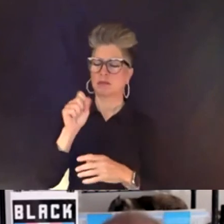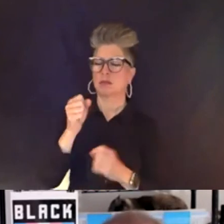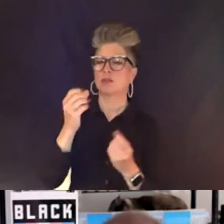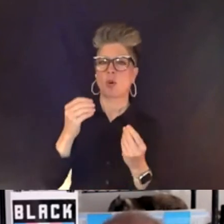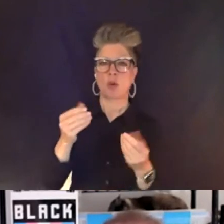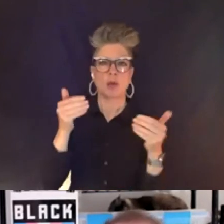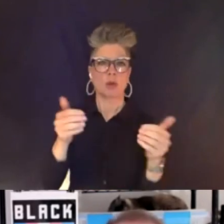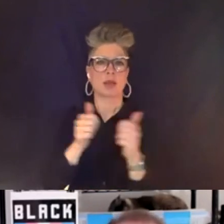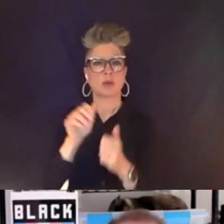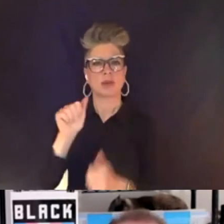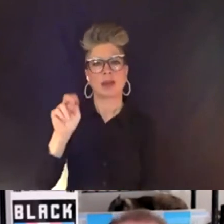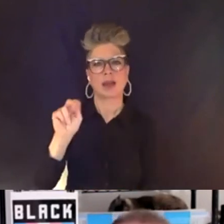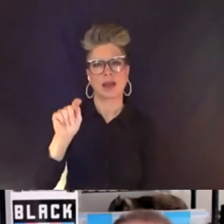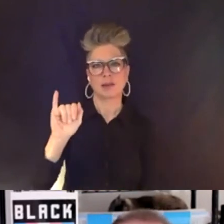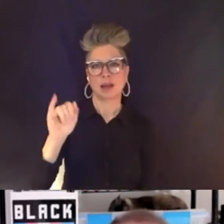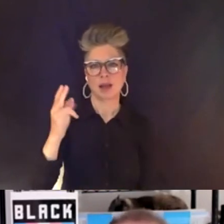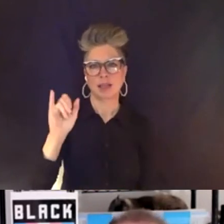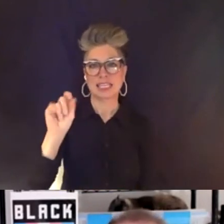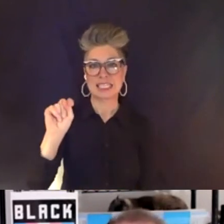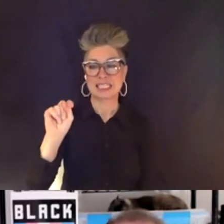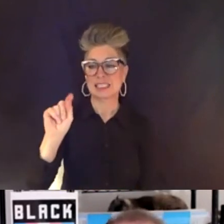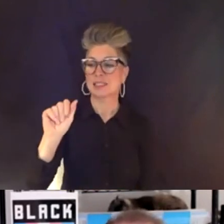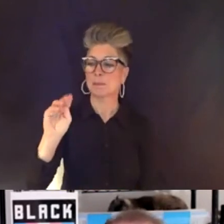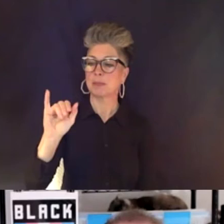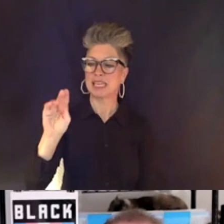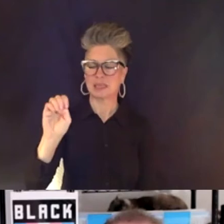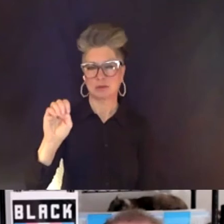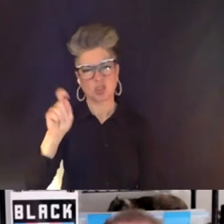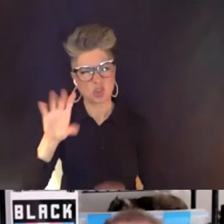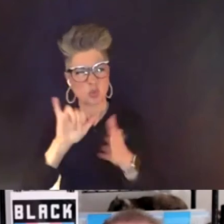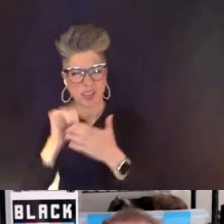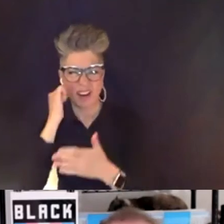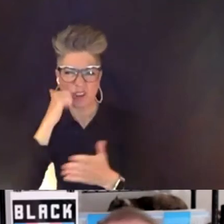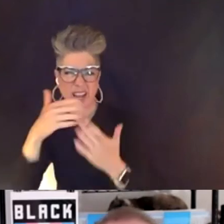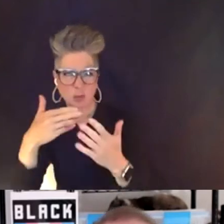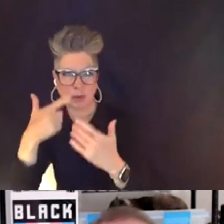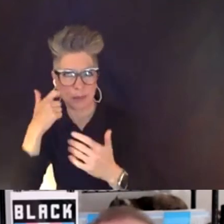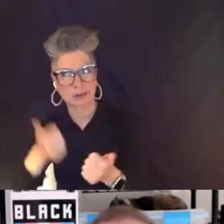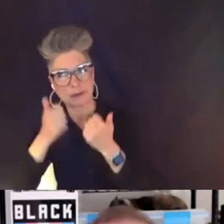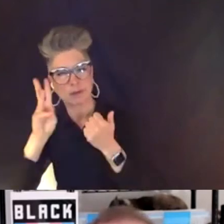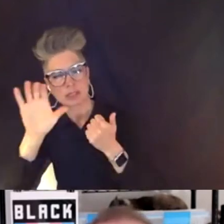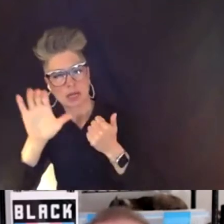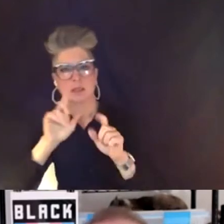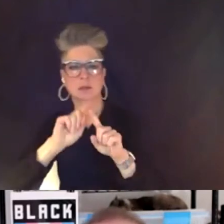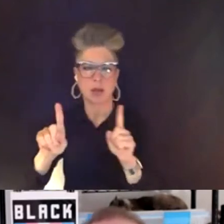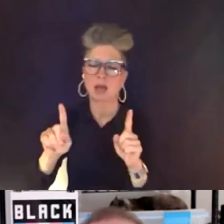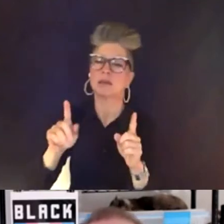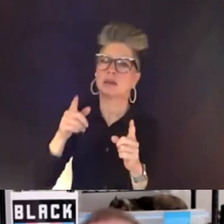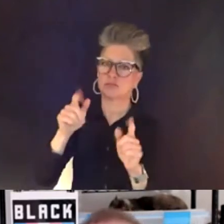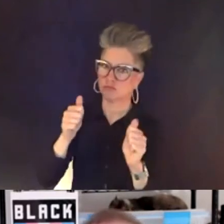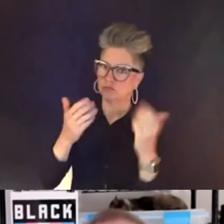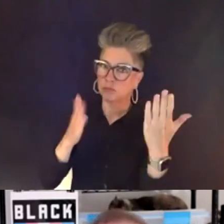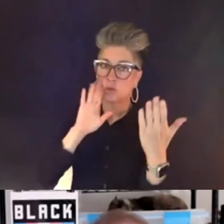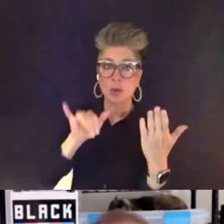which I should be doing because we live in Wisconsin every single day. But I would suggest that just knowing that they